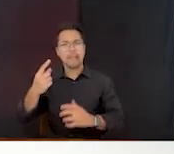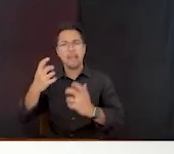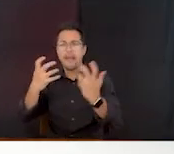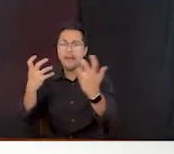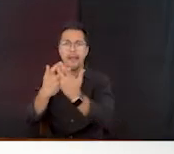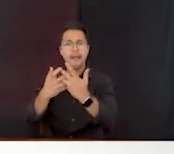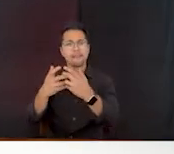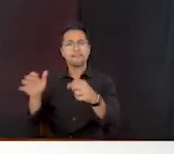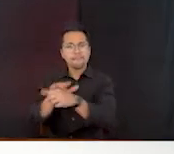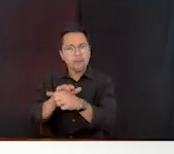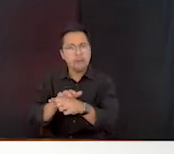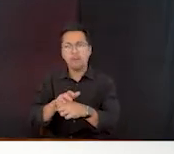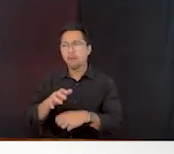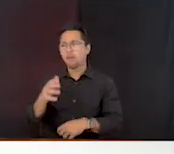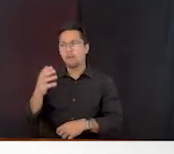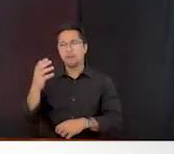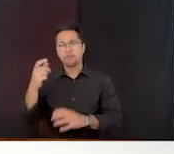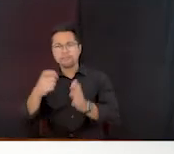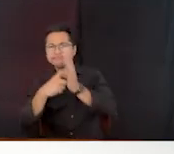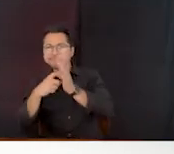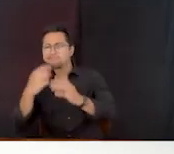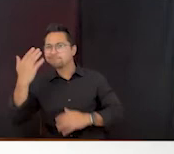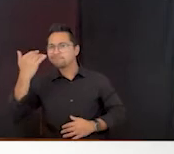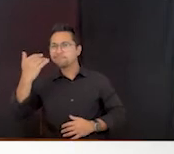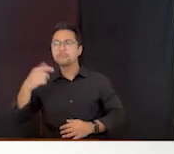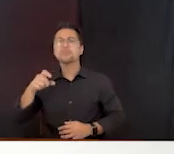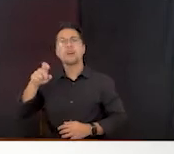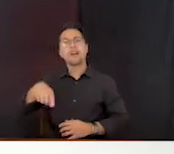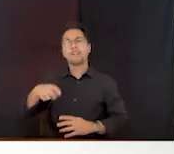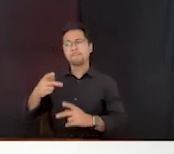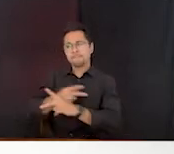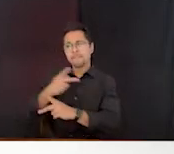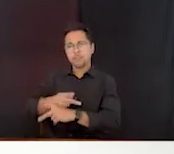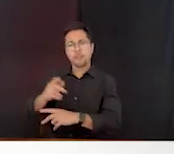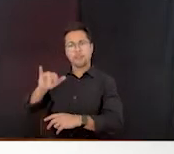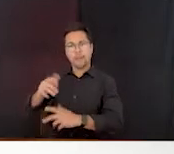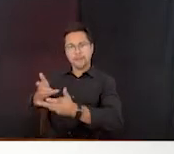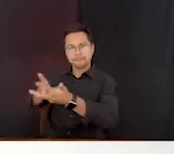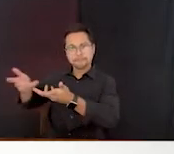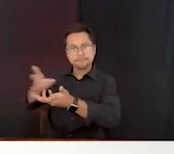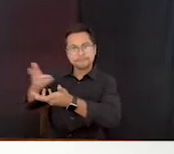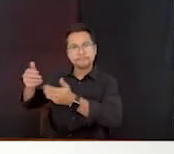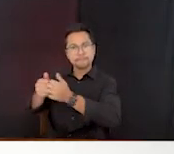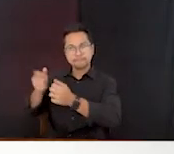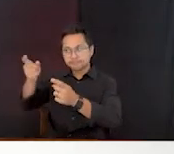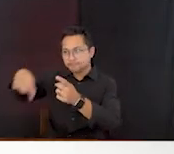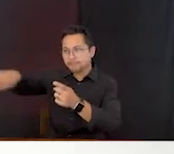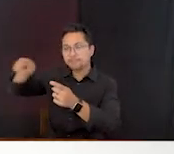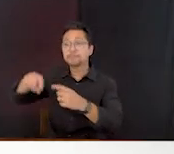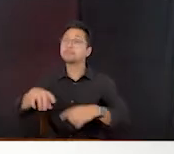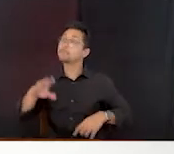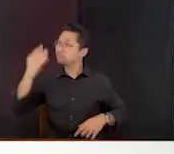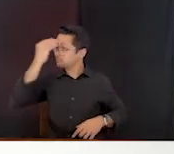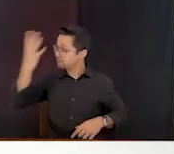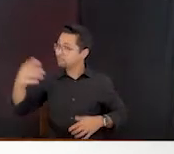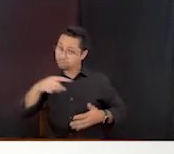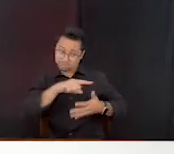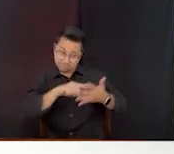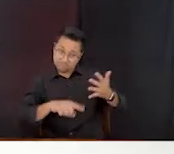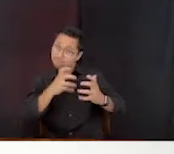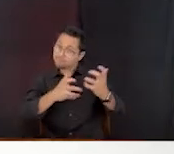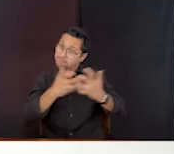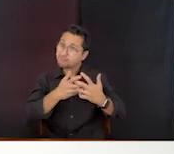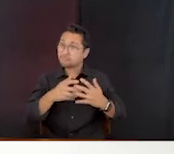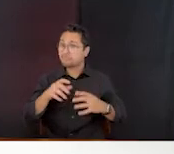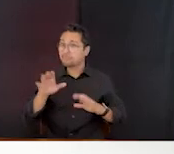or how they can be beneficial. So it's about working on navigating those conversations. Be like, these accommodations in the classroom, such